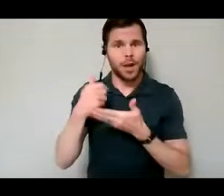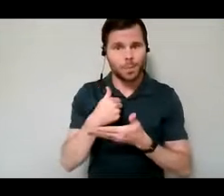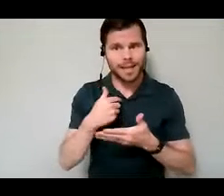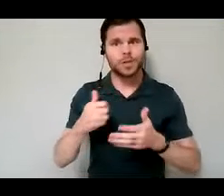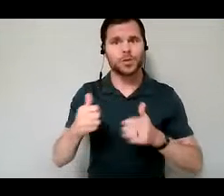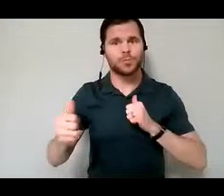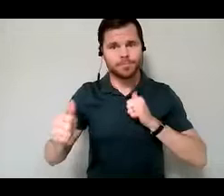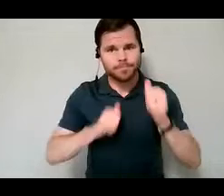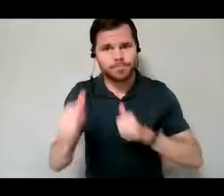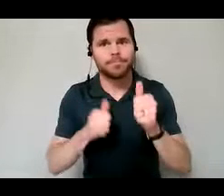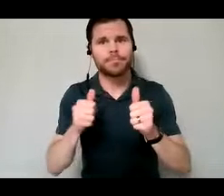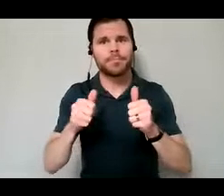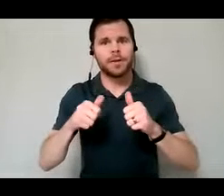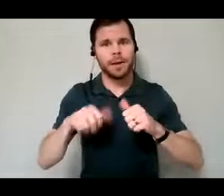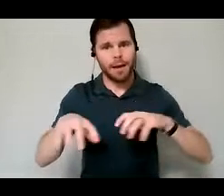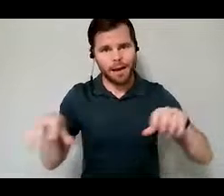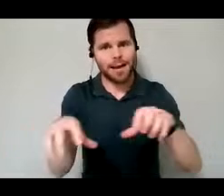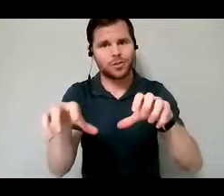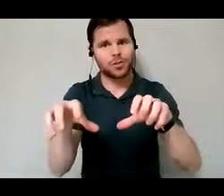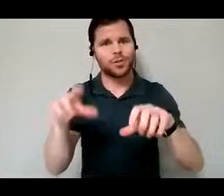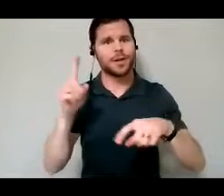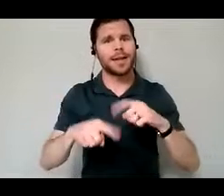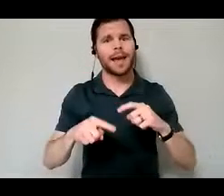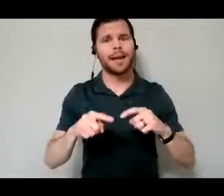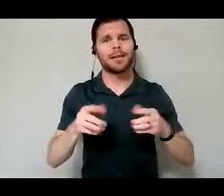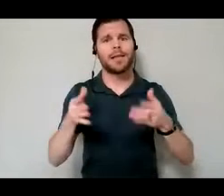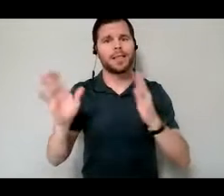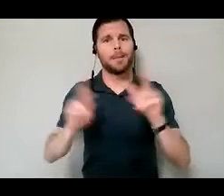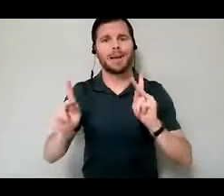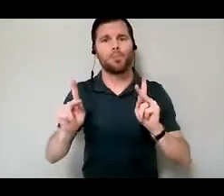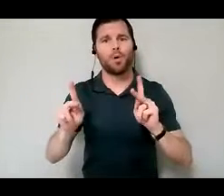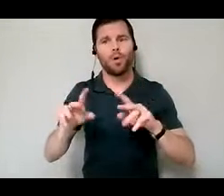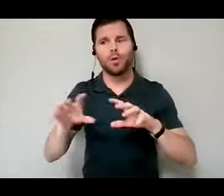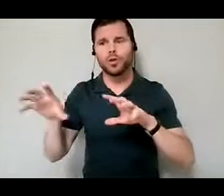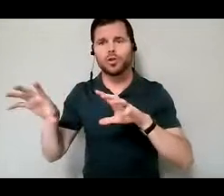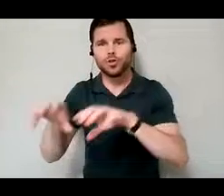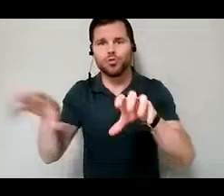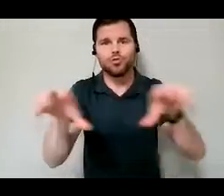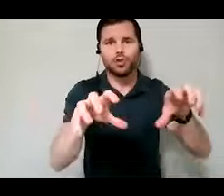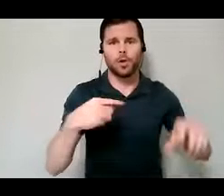less sort of about what people might think, but doing the right thing.